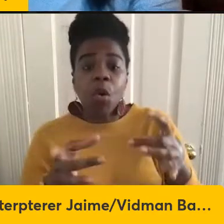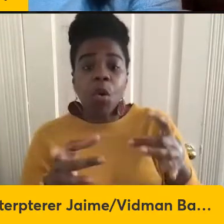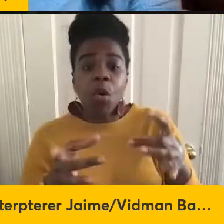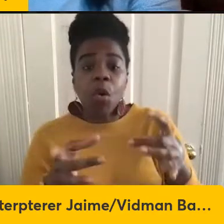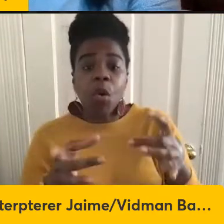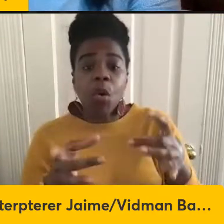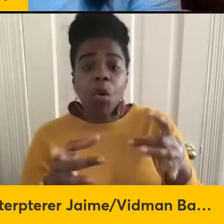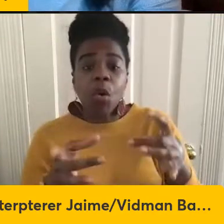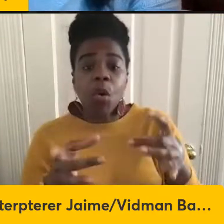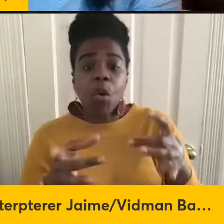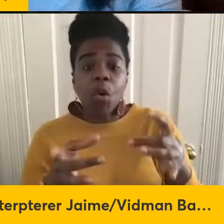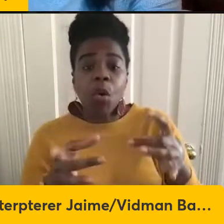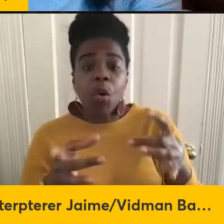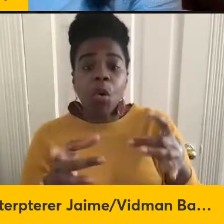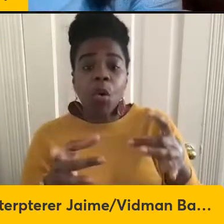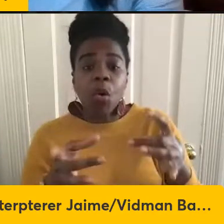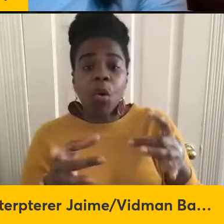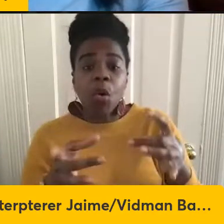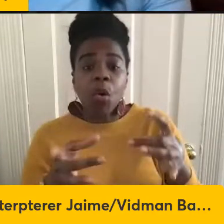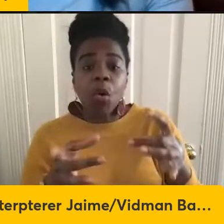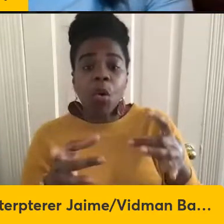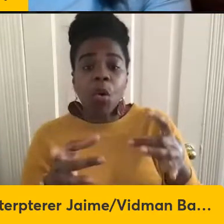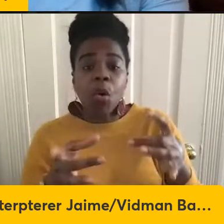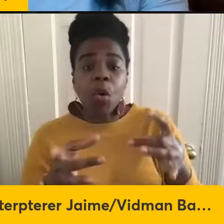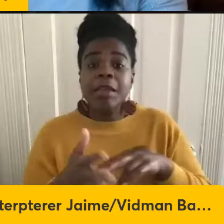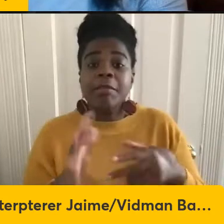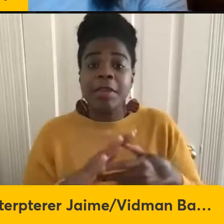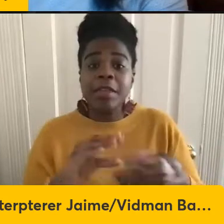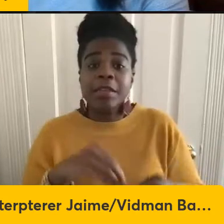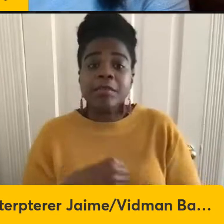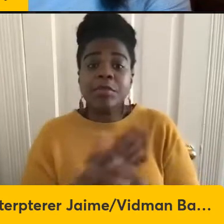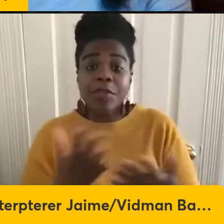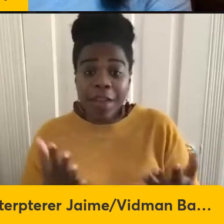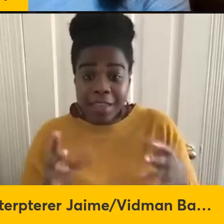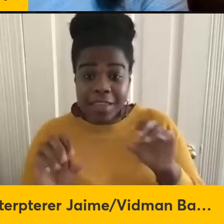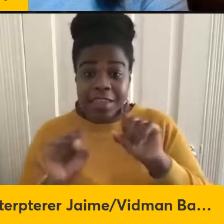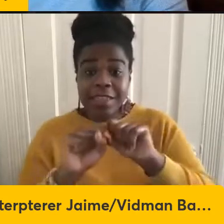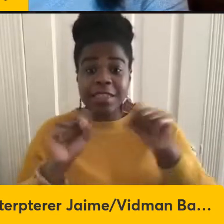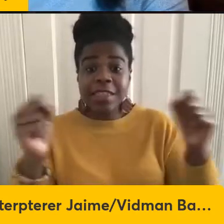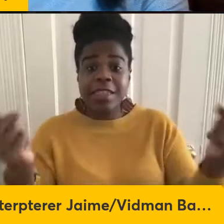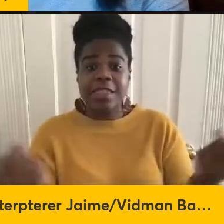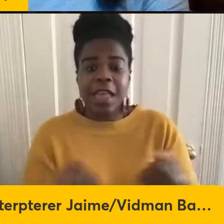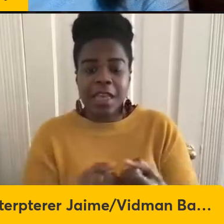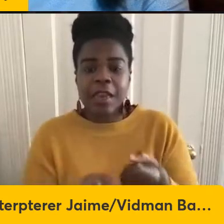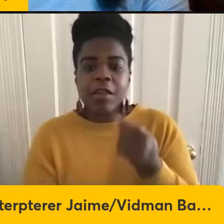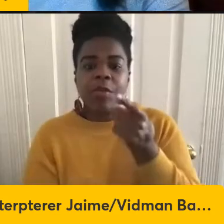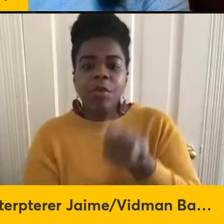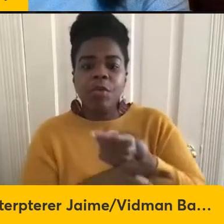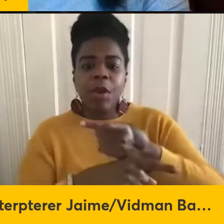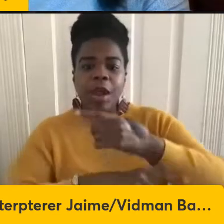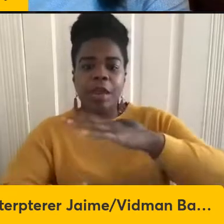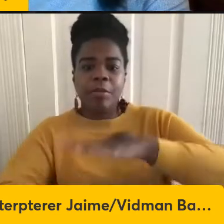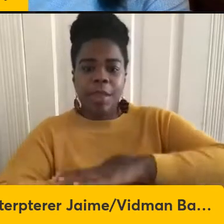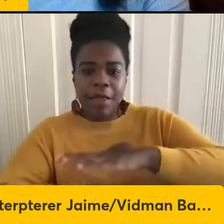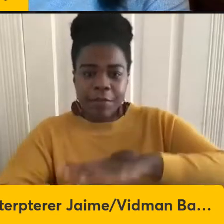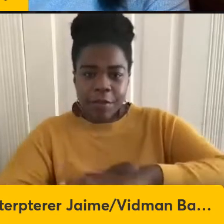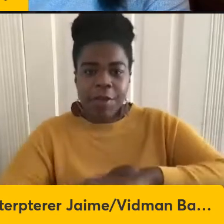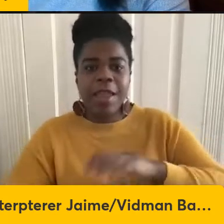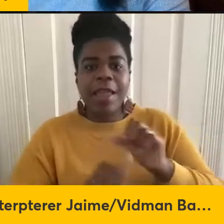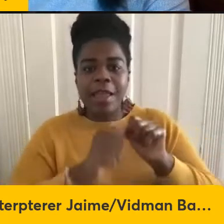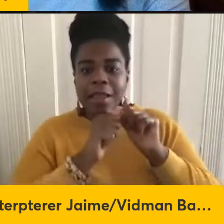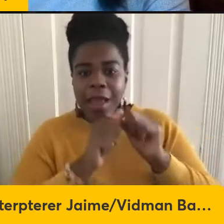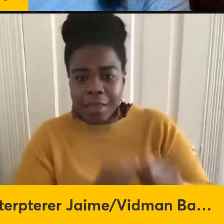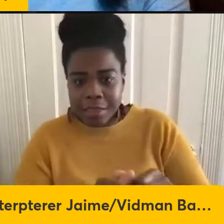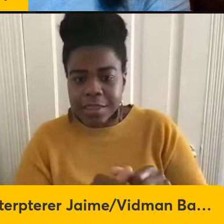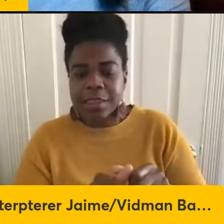decision-making. I think it also means providing, as a society, it means providing the right platforms and constantly leveraging those